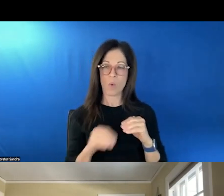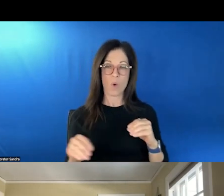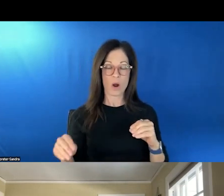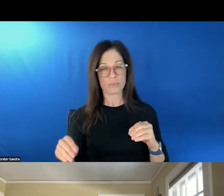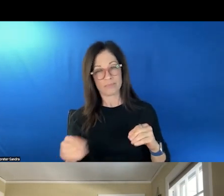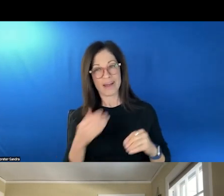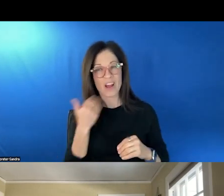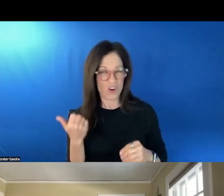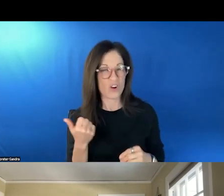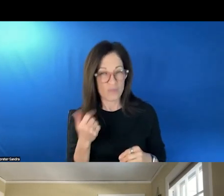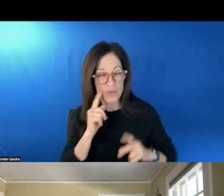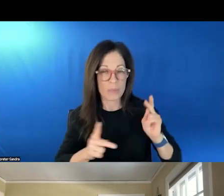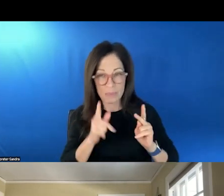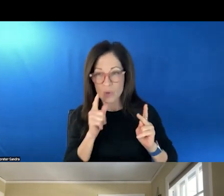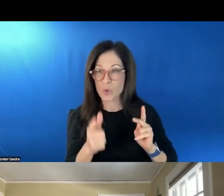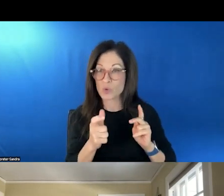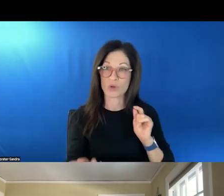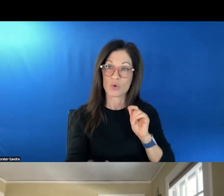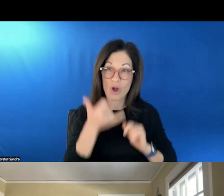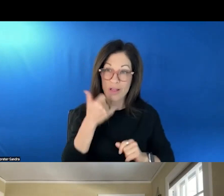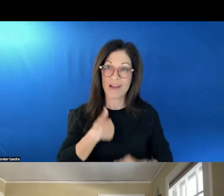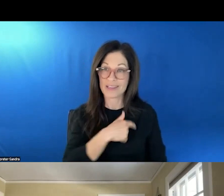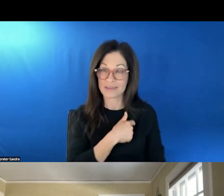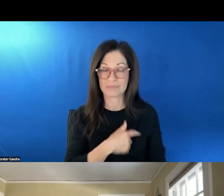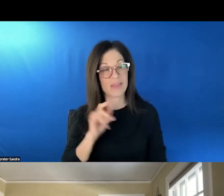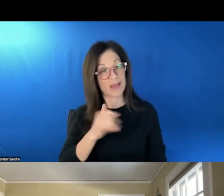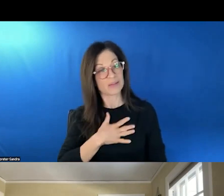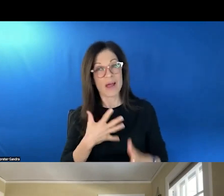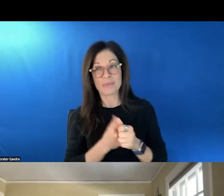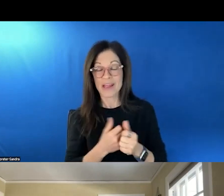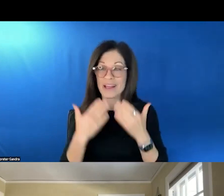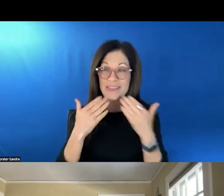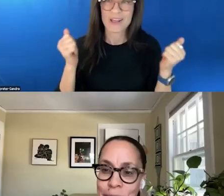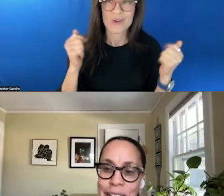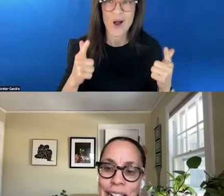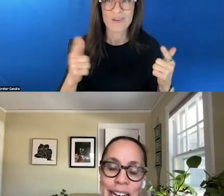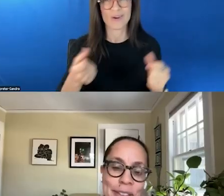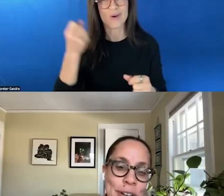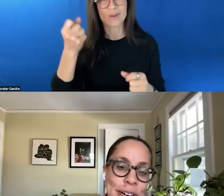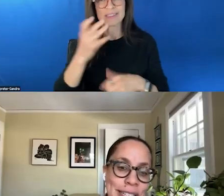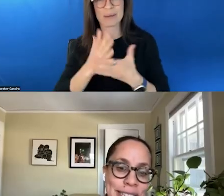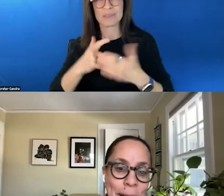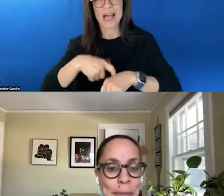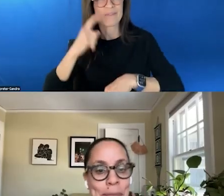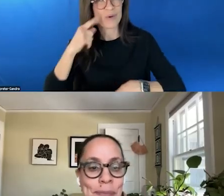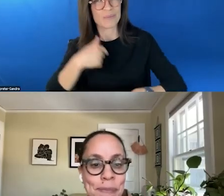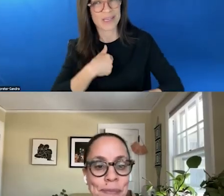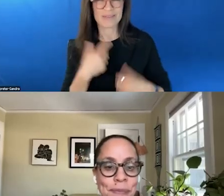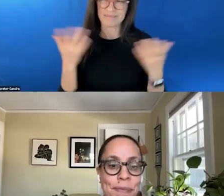better to the folks reaching out to us. So that was my update. I appreciate y'all setting aside time for us to